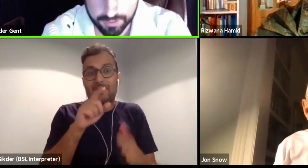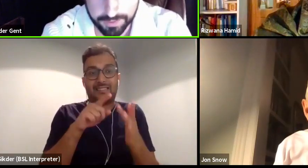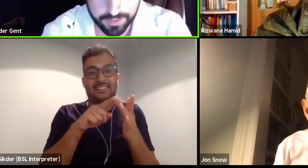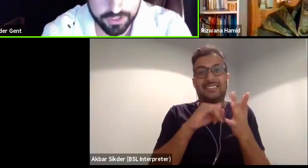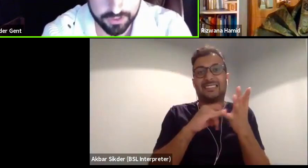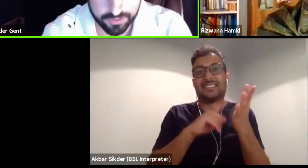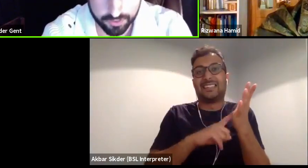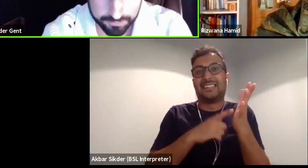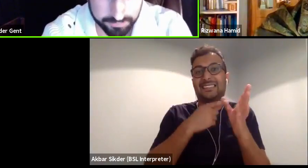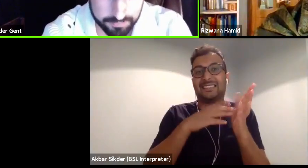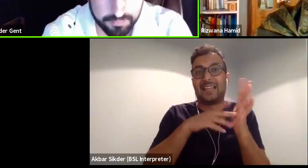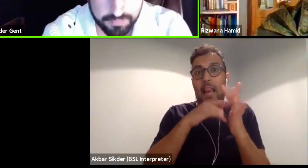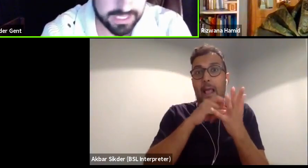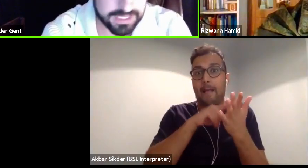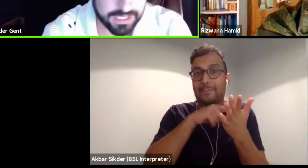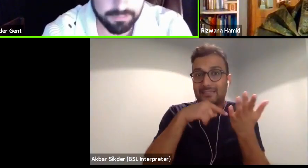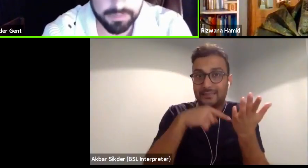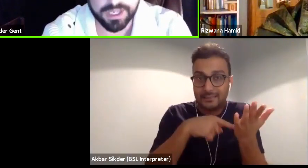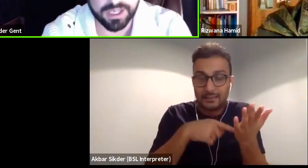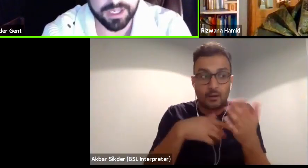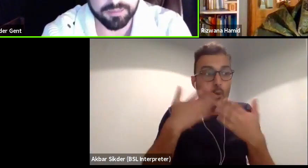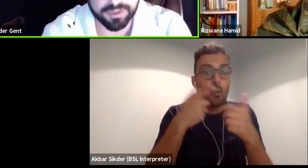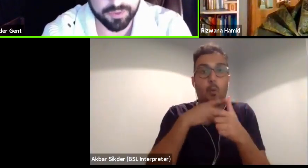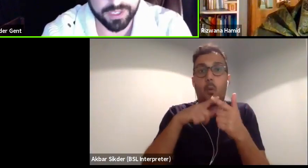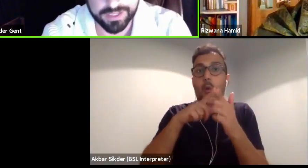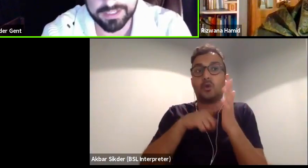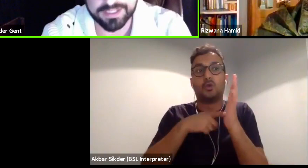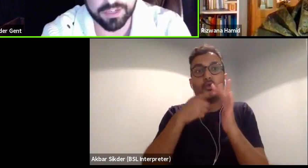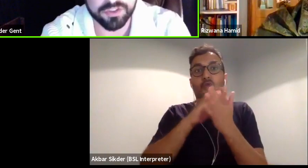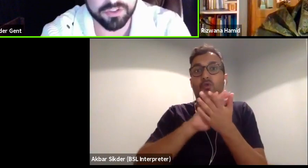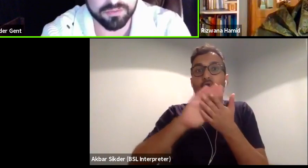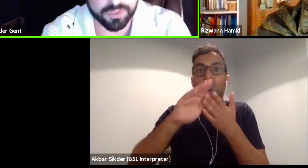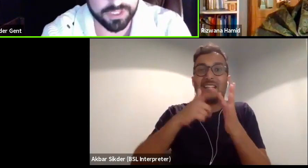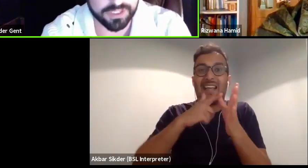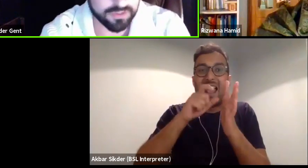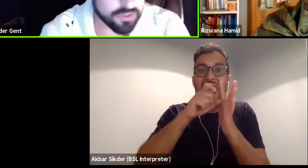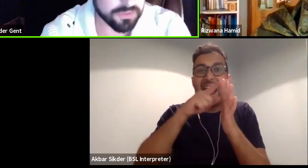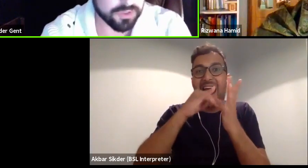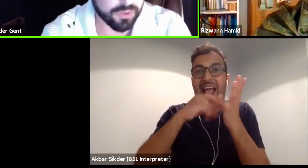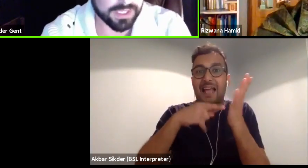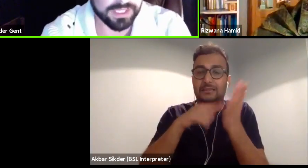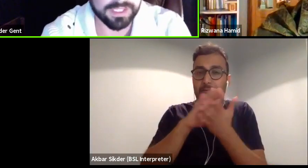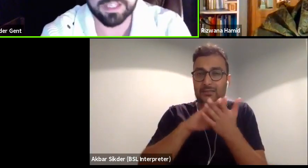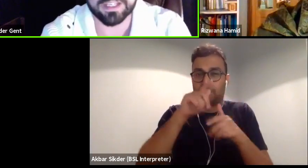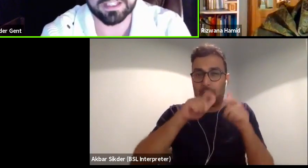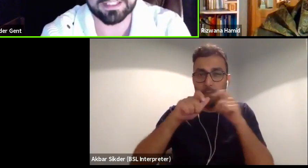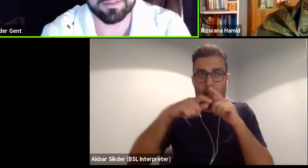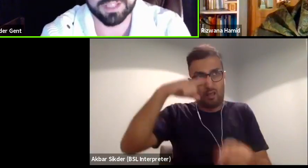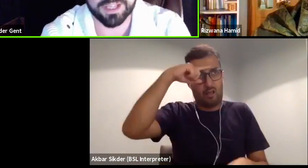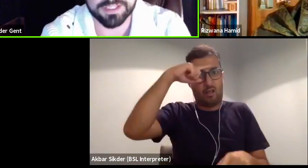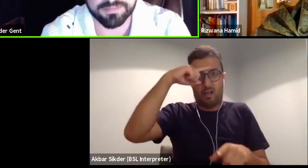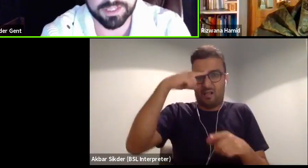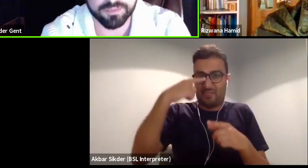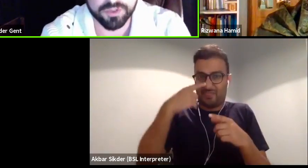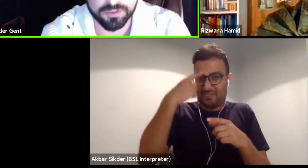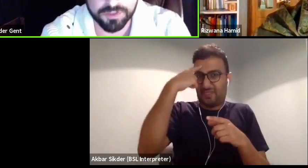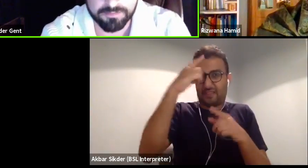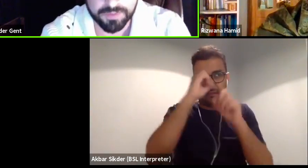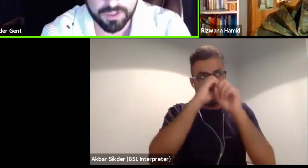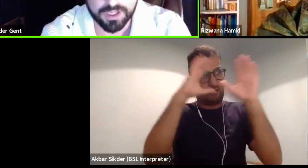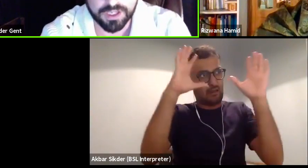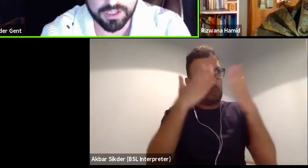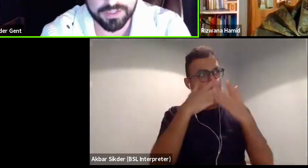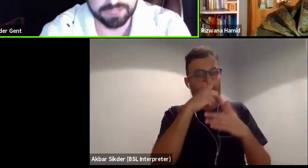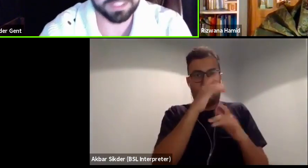connotations in relation to Islam and relating that to terrorism, which then subsequently stigmatizes many